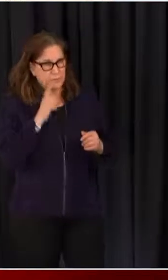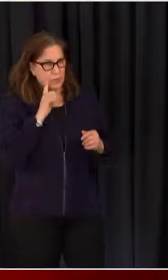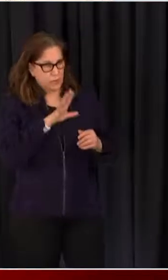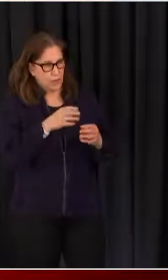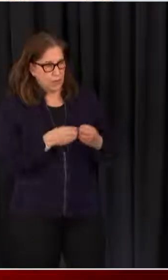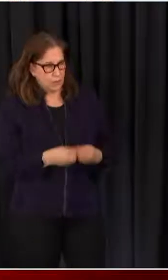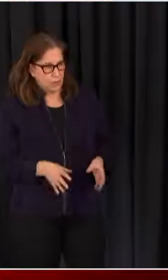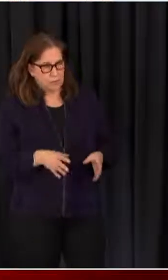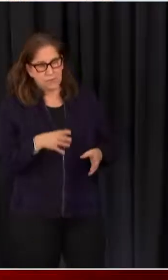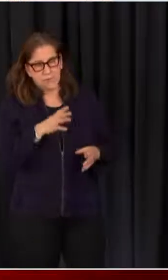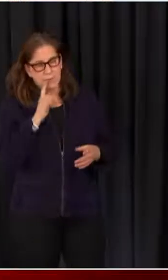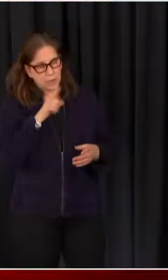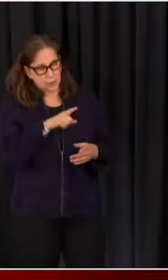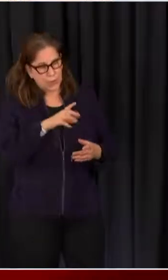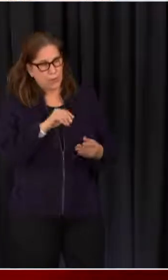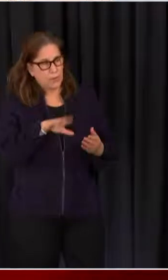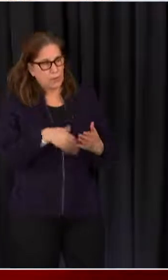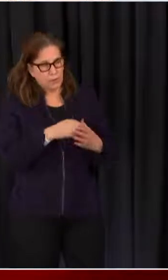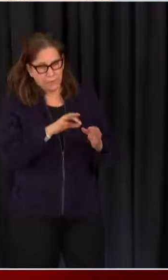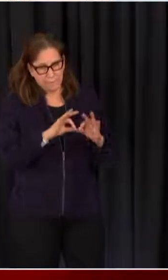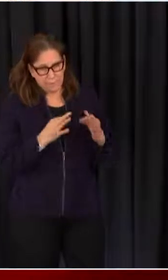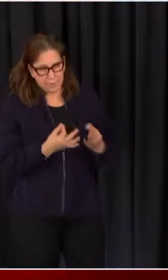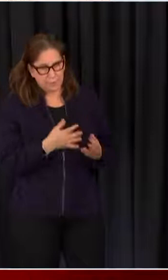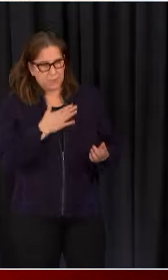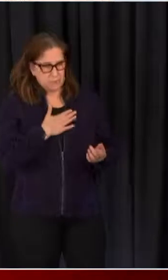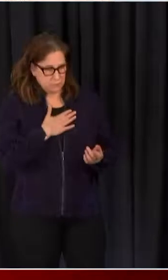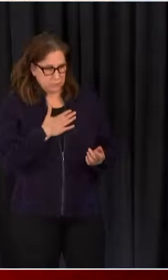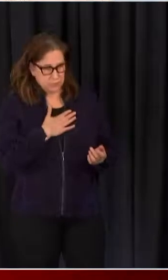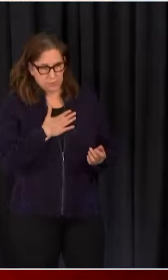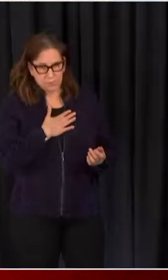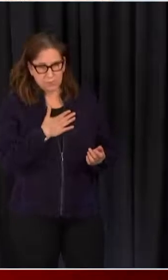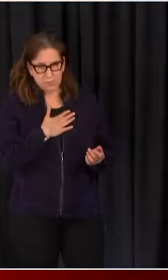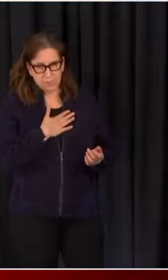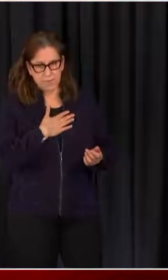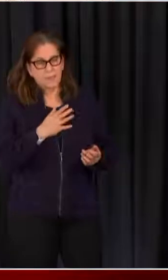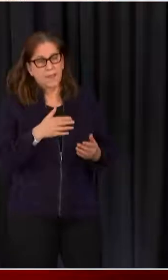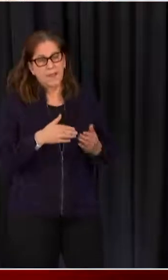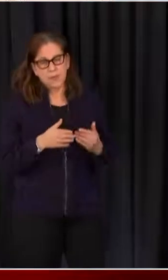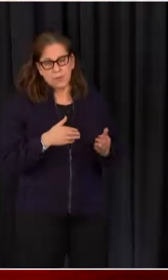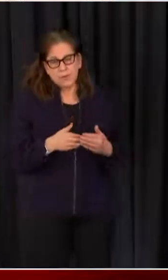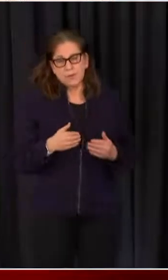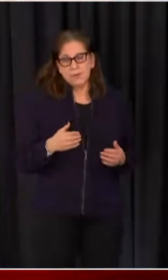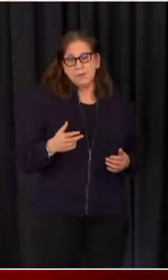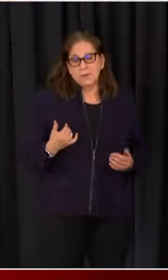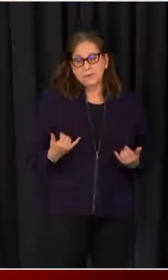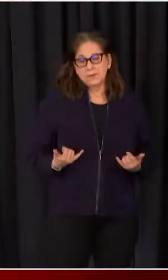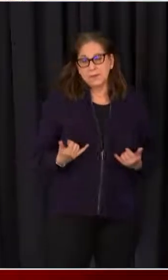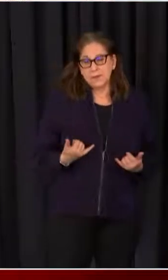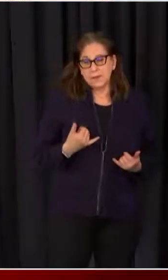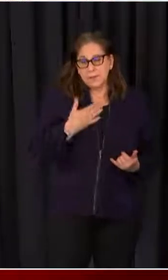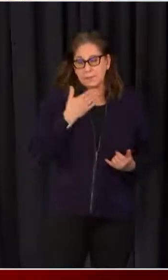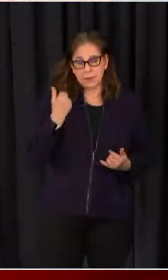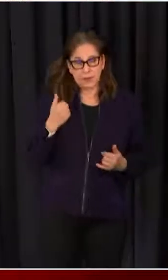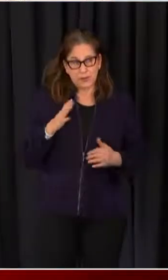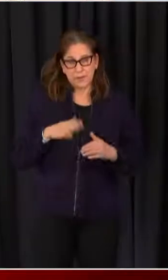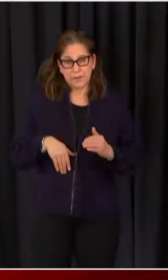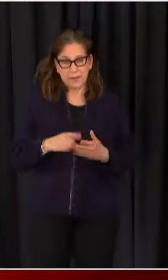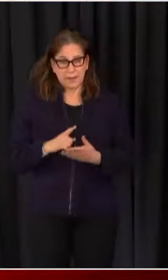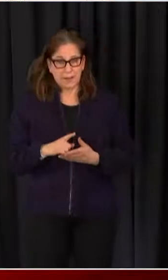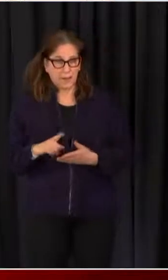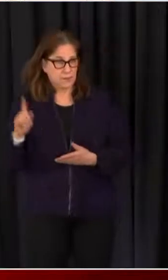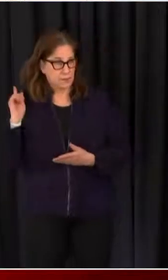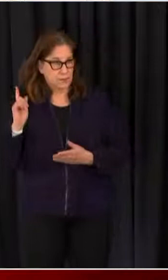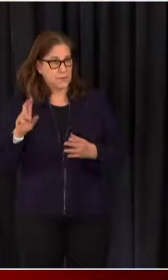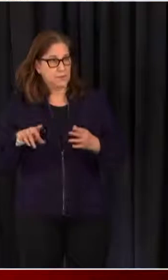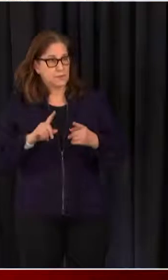like today went a lot better than the 3 days last week with people being able to get